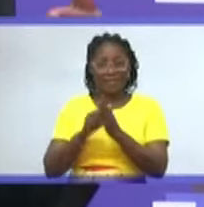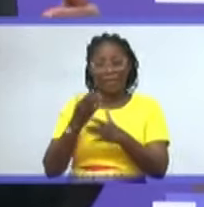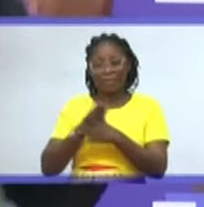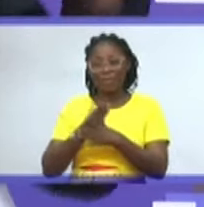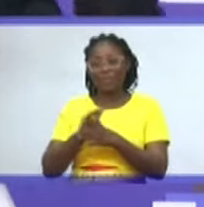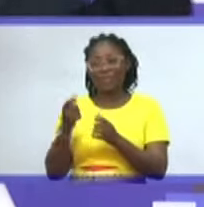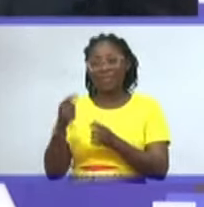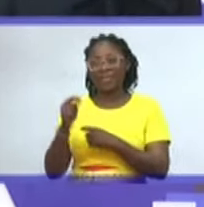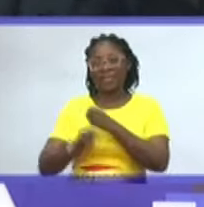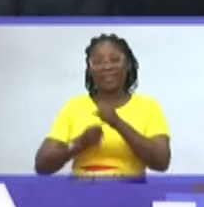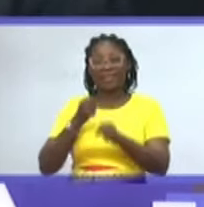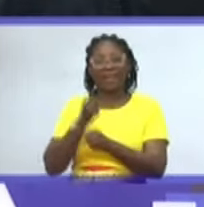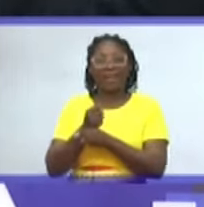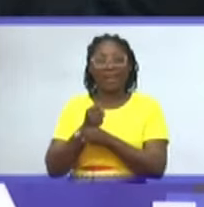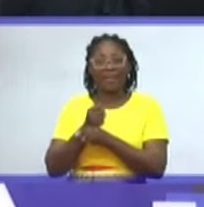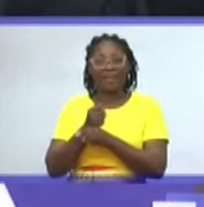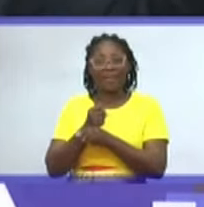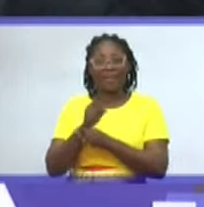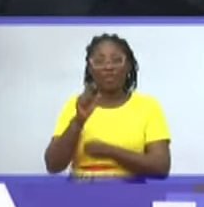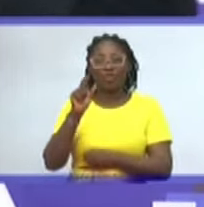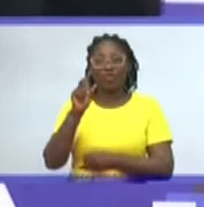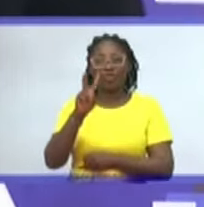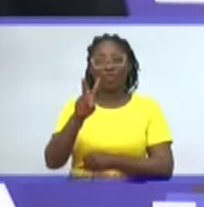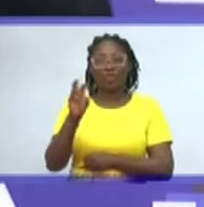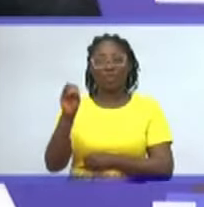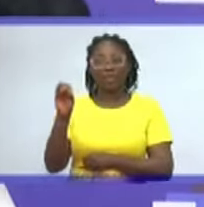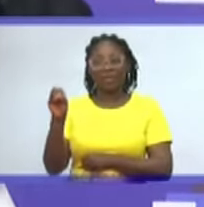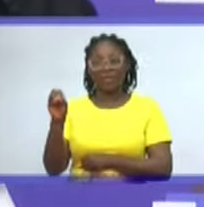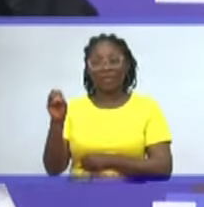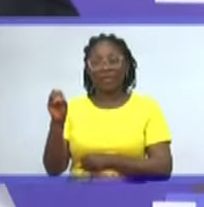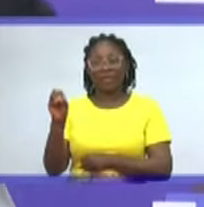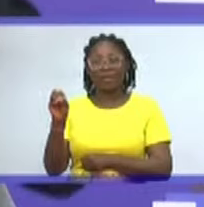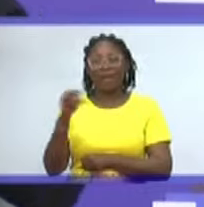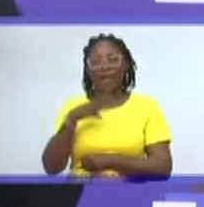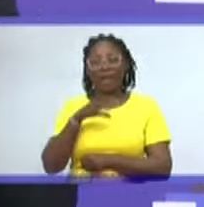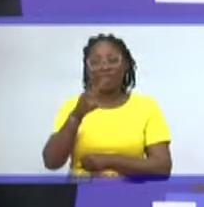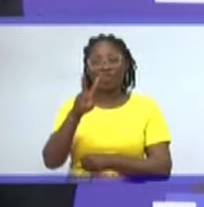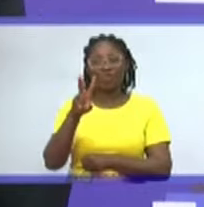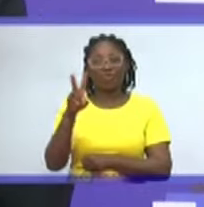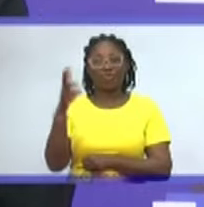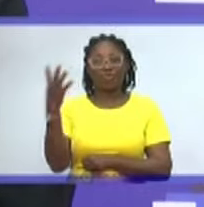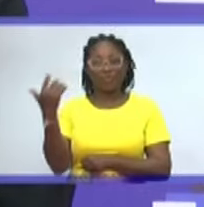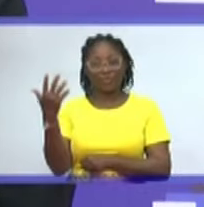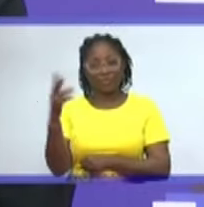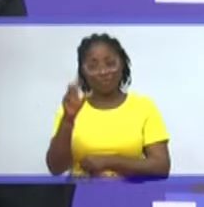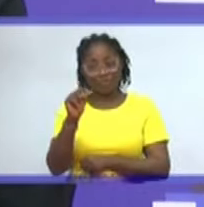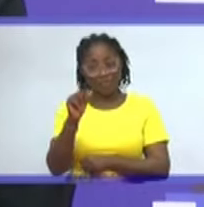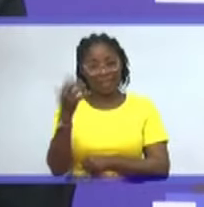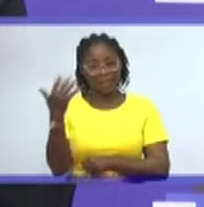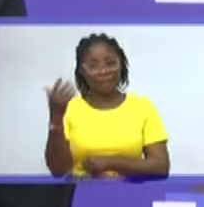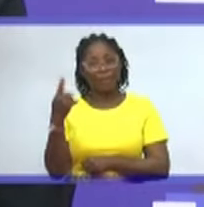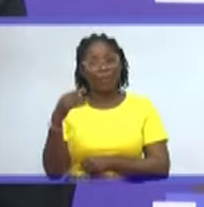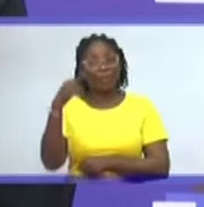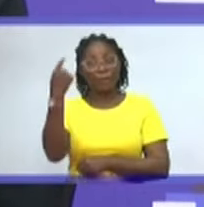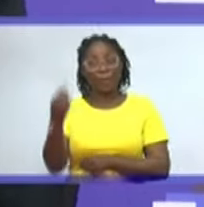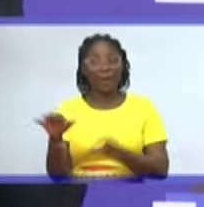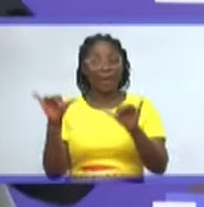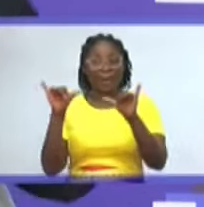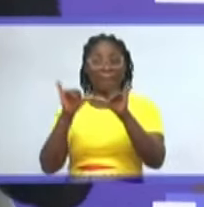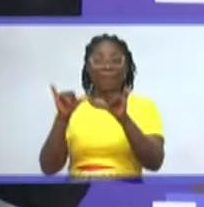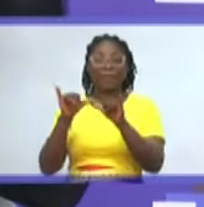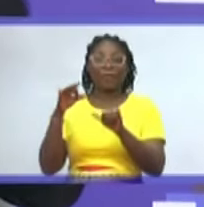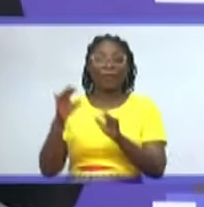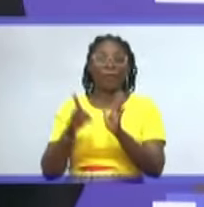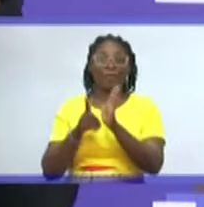you surprised, between the year 2000 and year 2015, the only measure of development that is